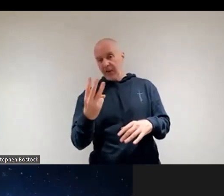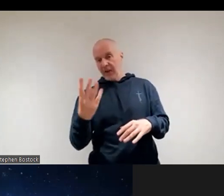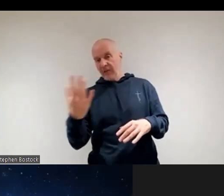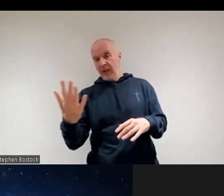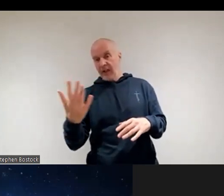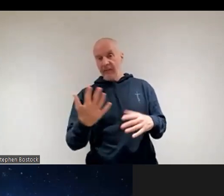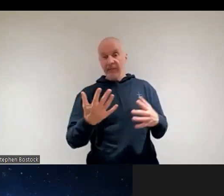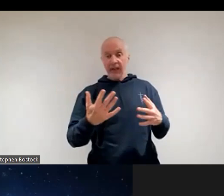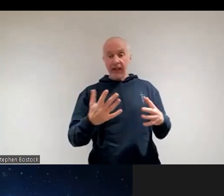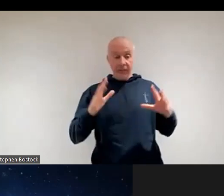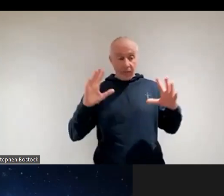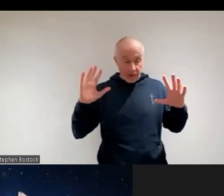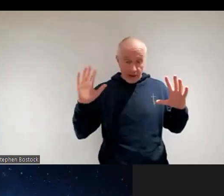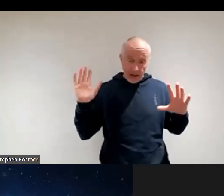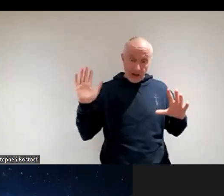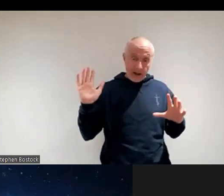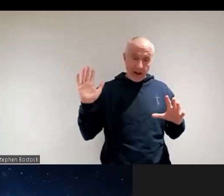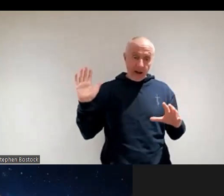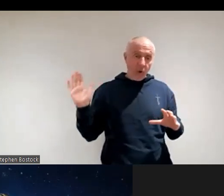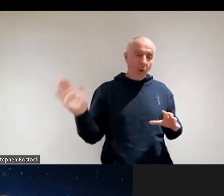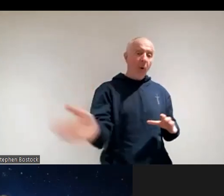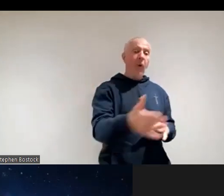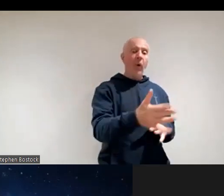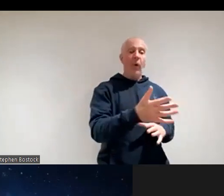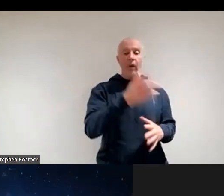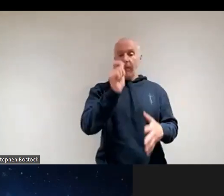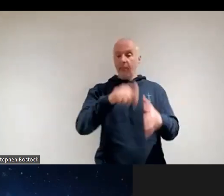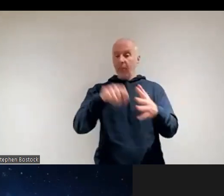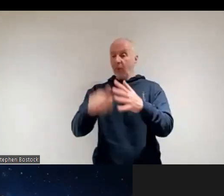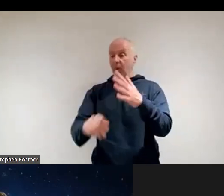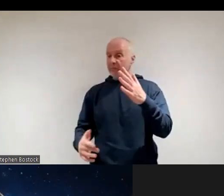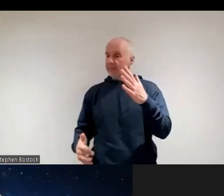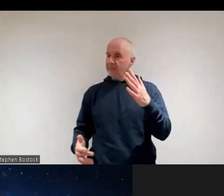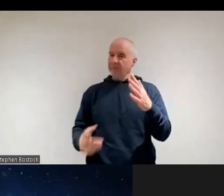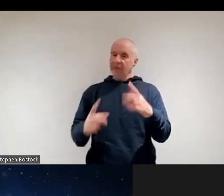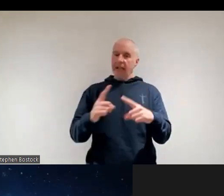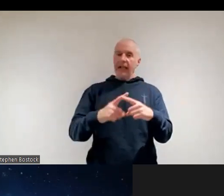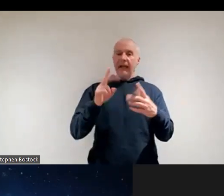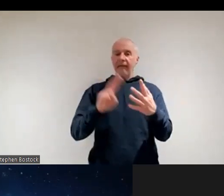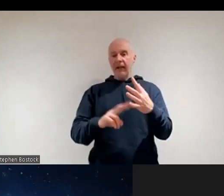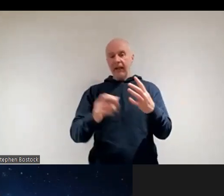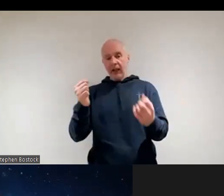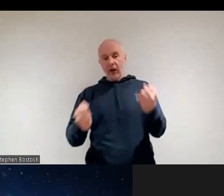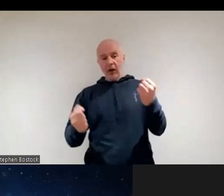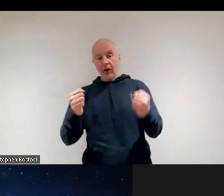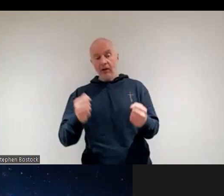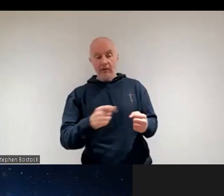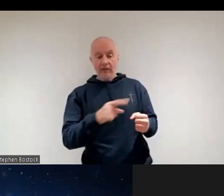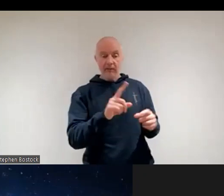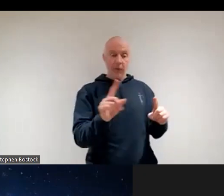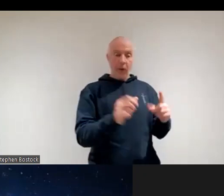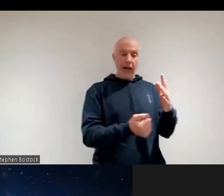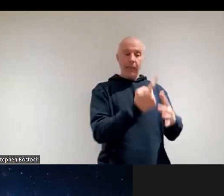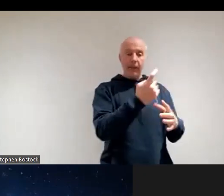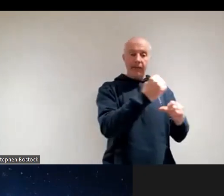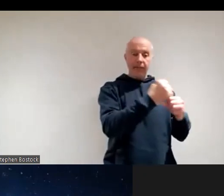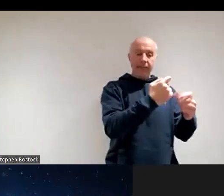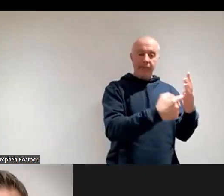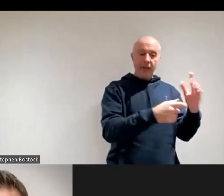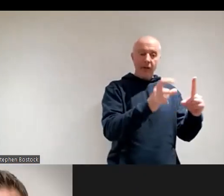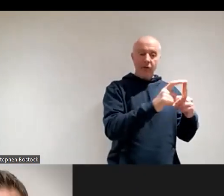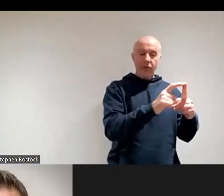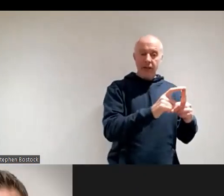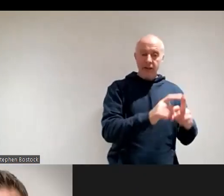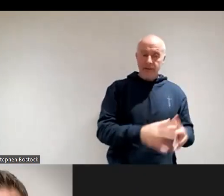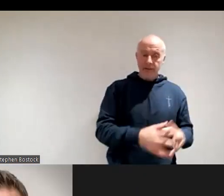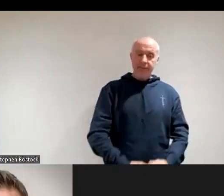So if we were all to convert to EV tomorrow, would we have a grid problem? I think it's a large question,